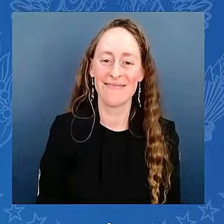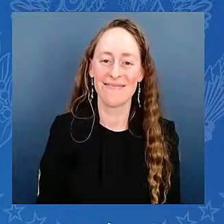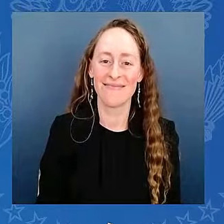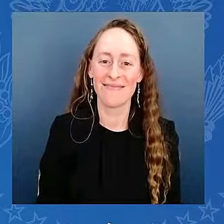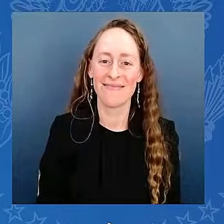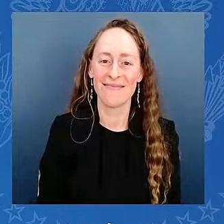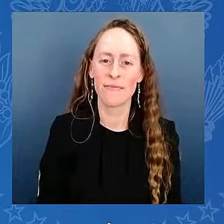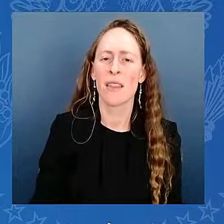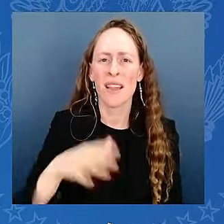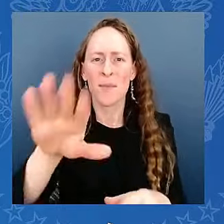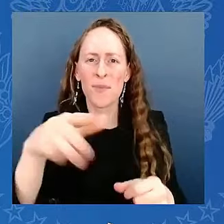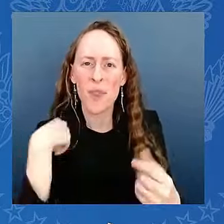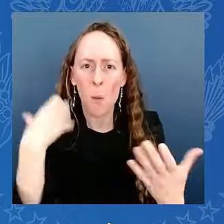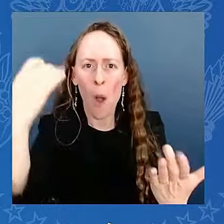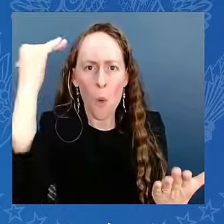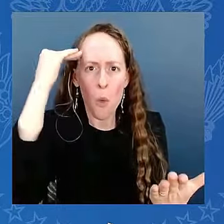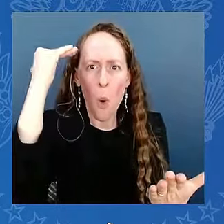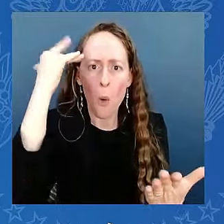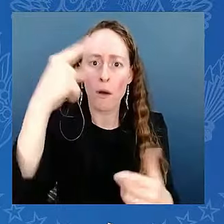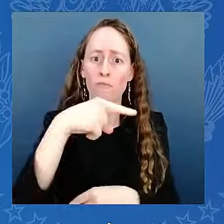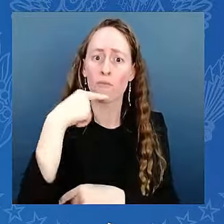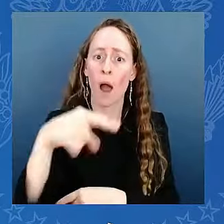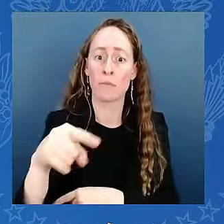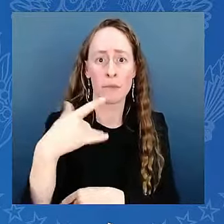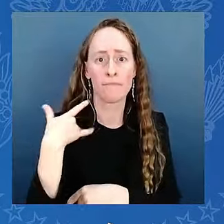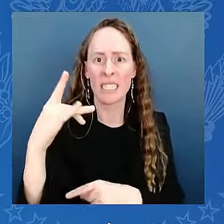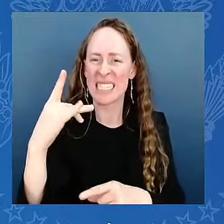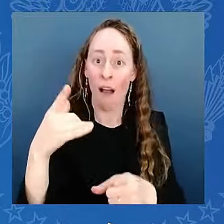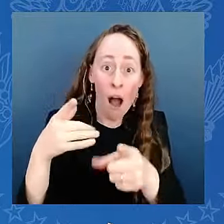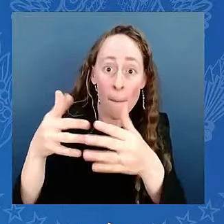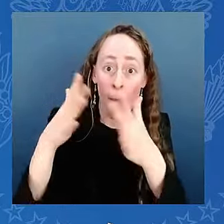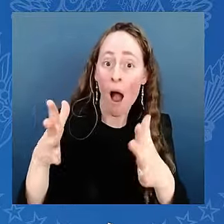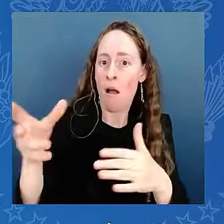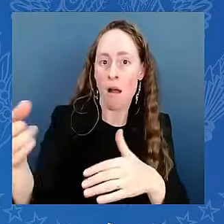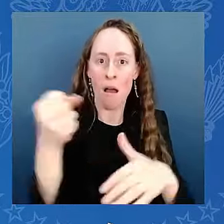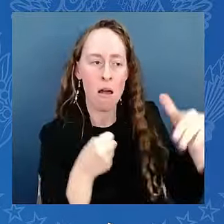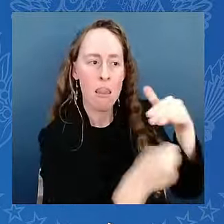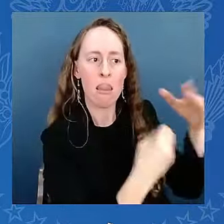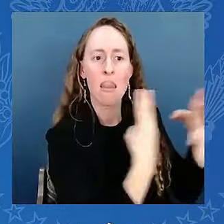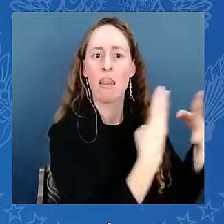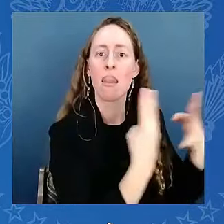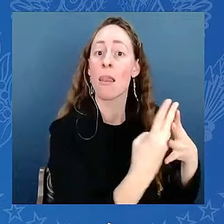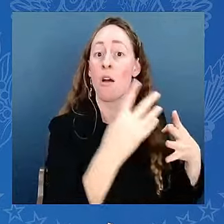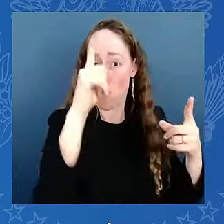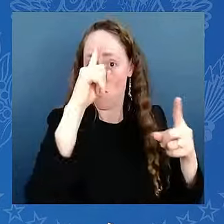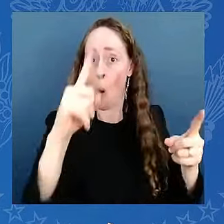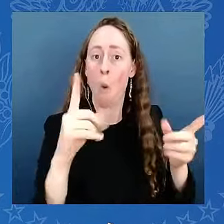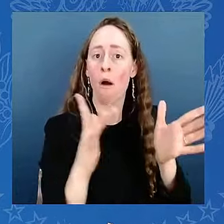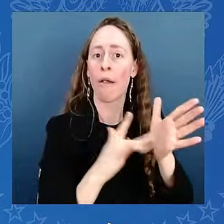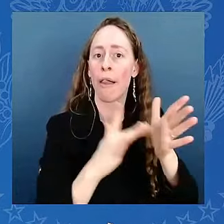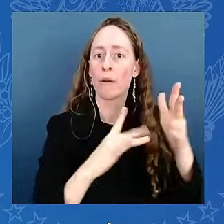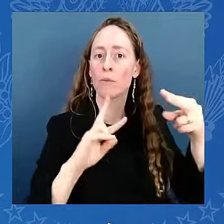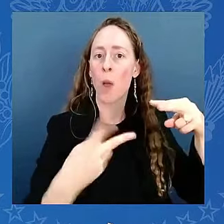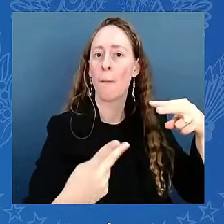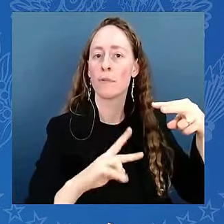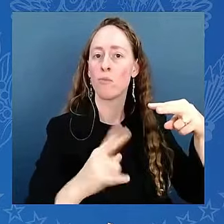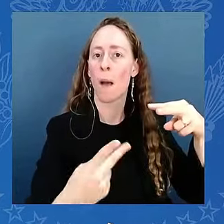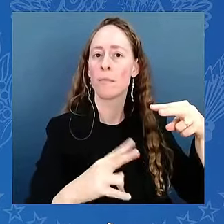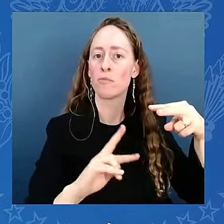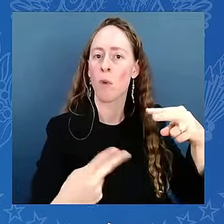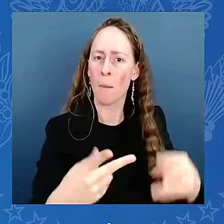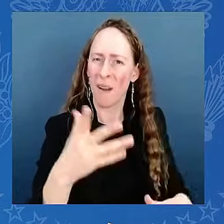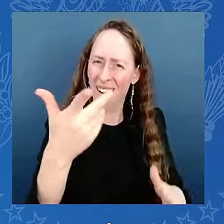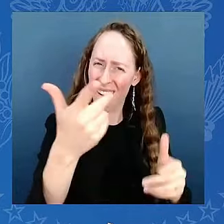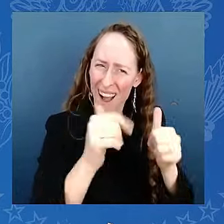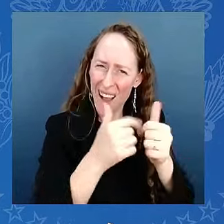perverse incentives, sir? Or advising people not to go certain places. Tell them what's at risk, what's at stake.